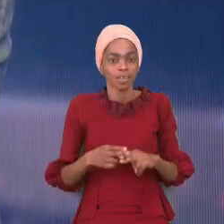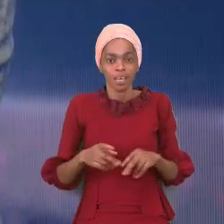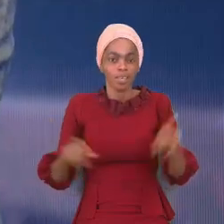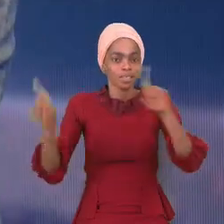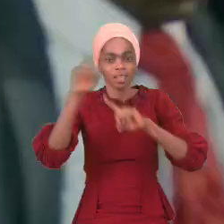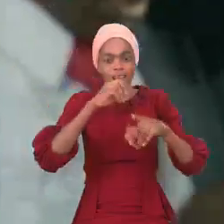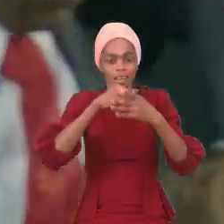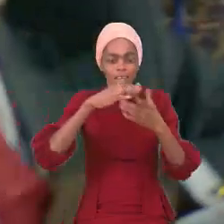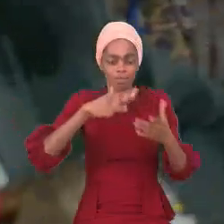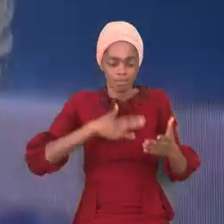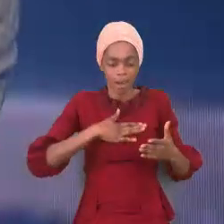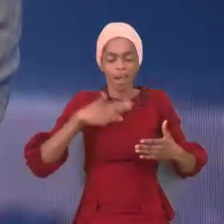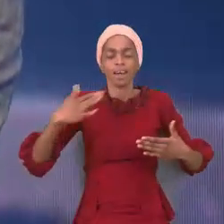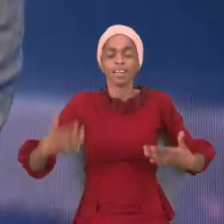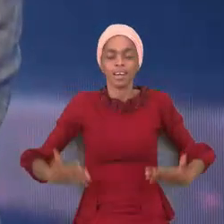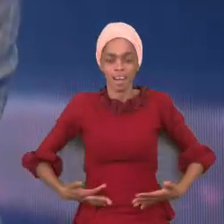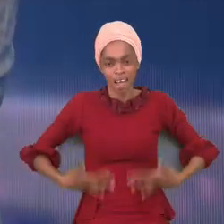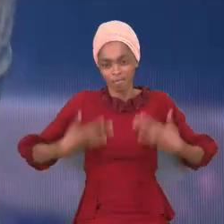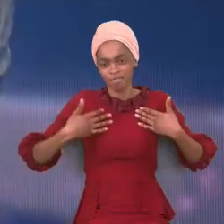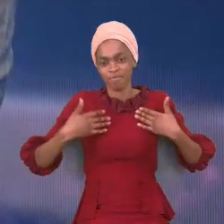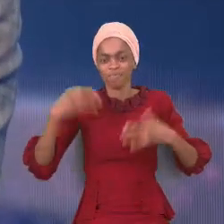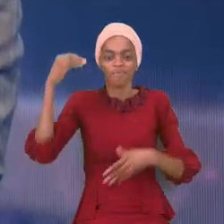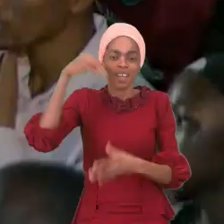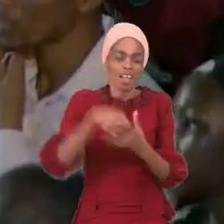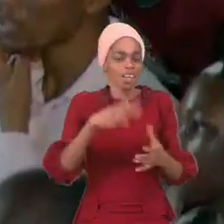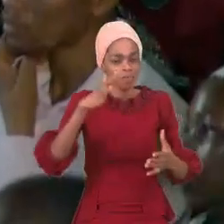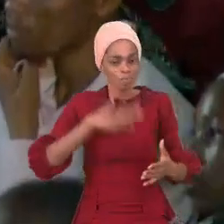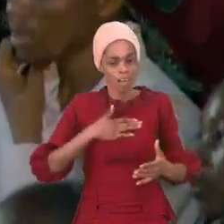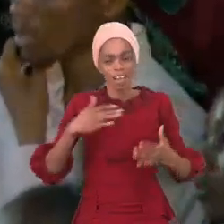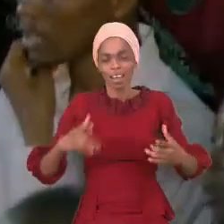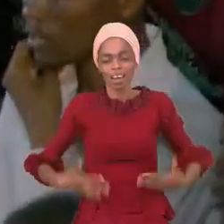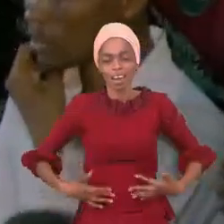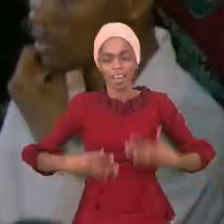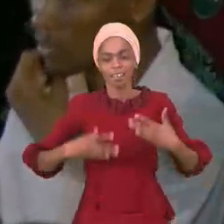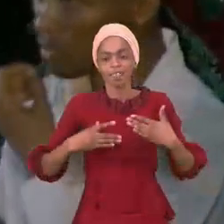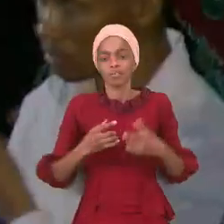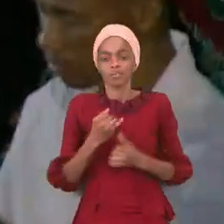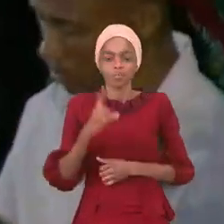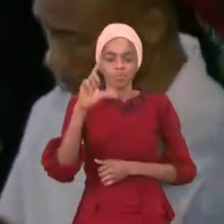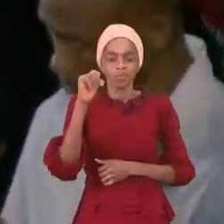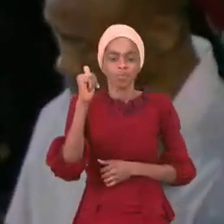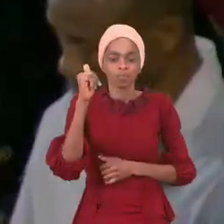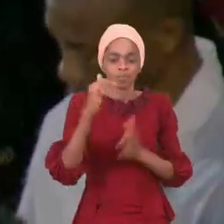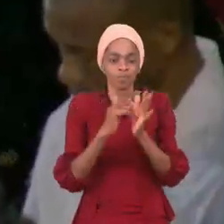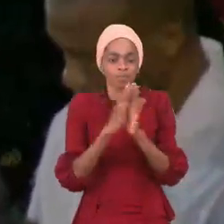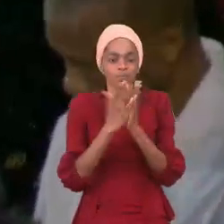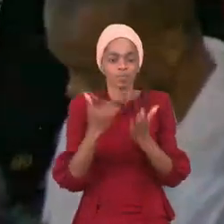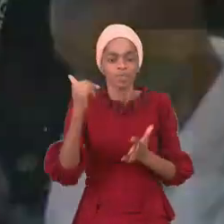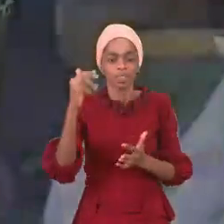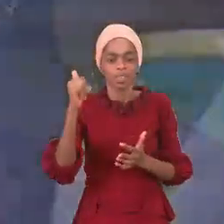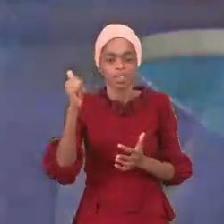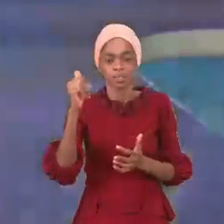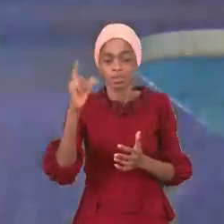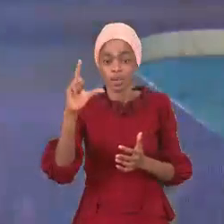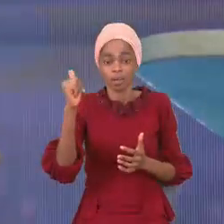my life. In my life. Look at Lamentation. I'm reading Lamentation chapter 3, and